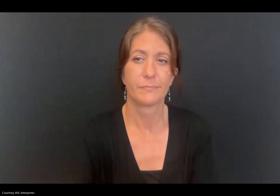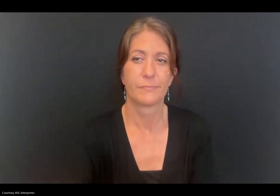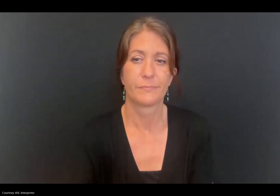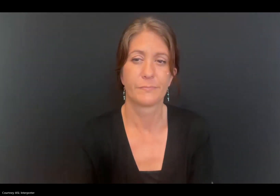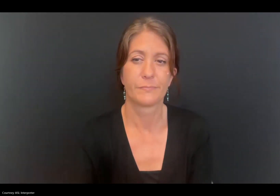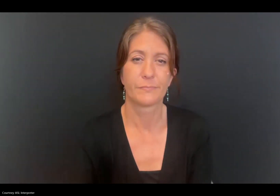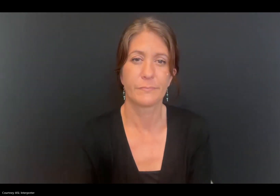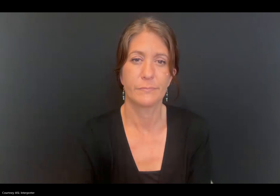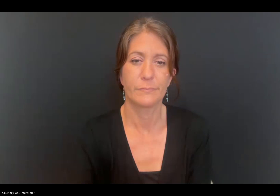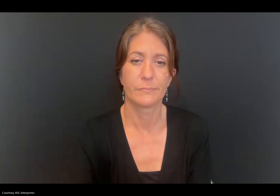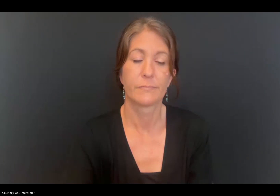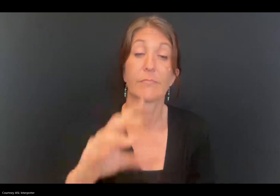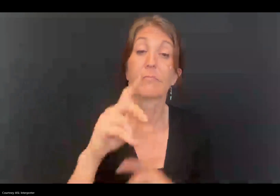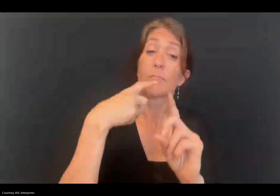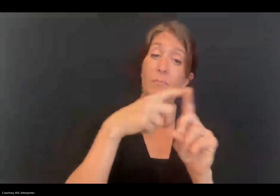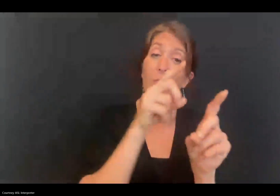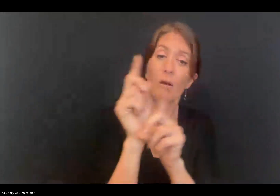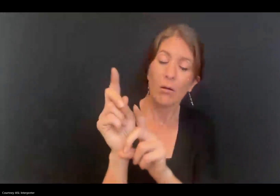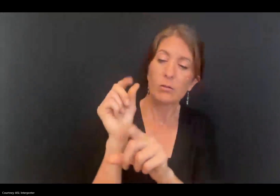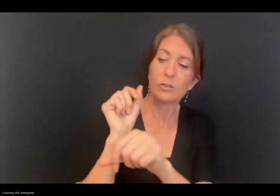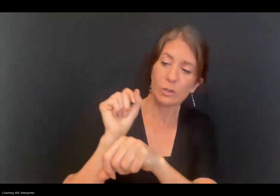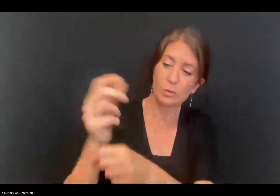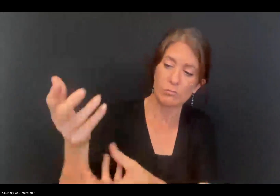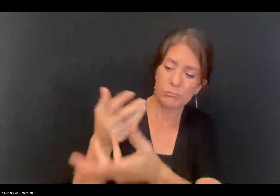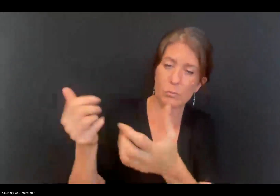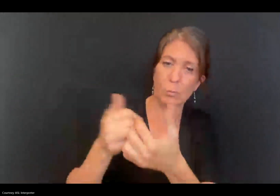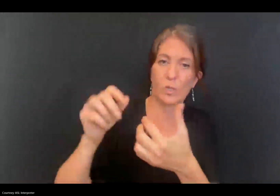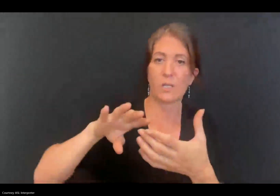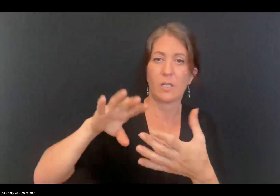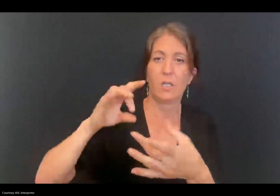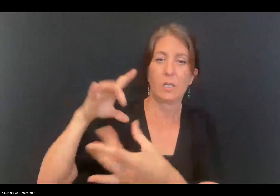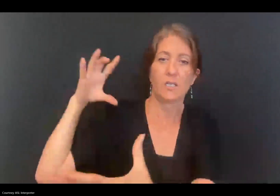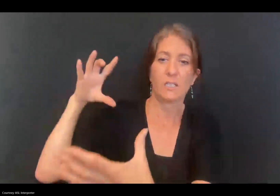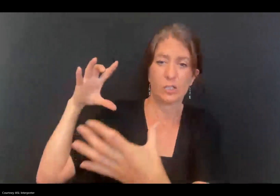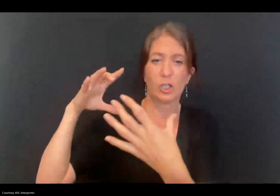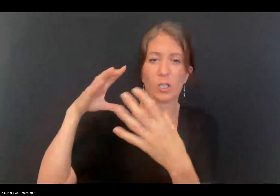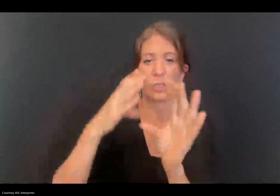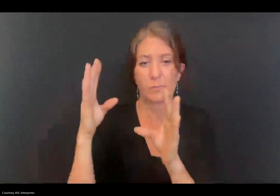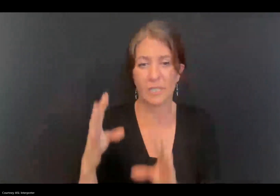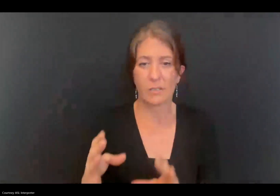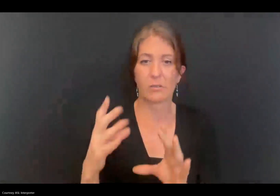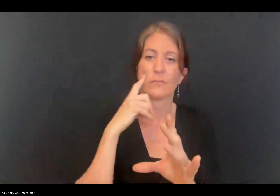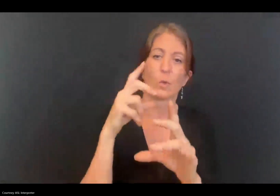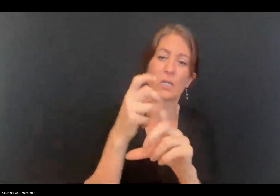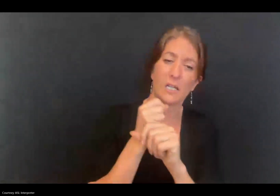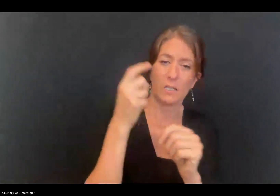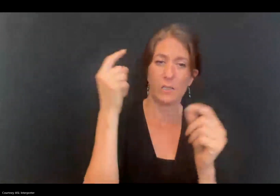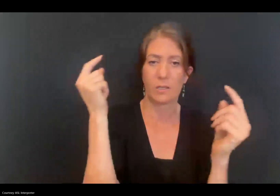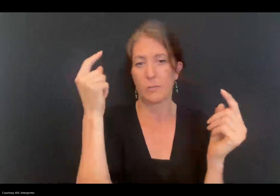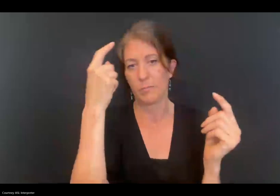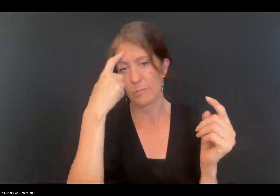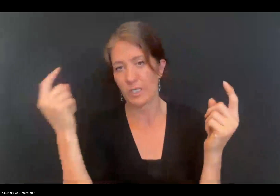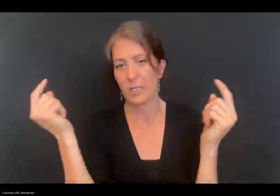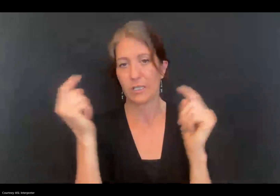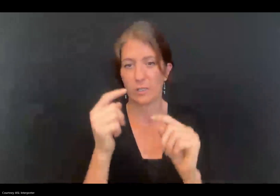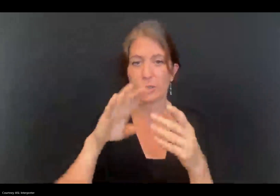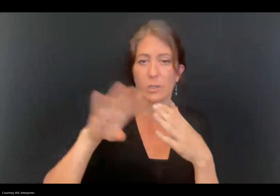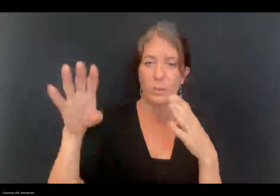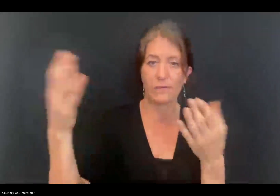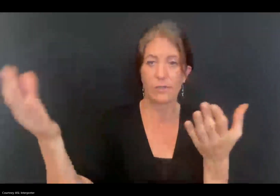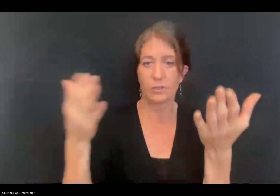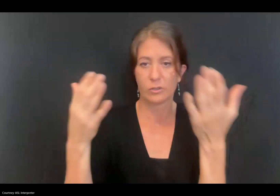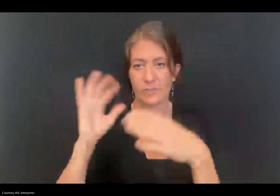Plus, they're also working with our discharge planners to get all of the brain injury waiver services set up. So like they don't leave our facility without